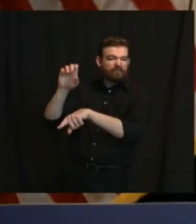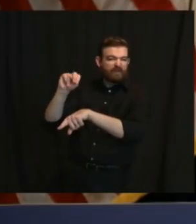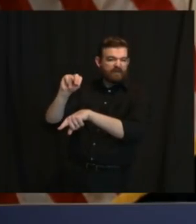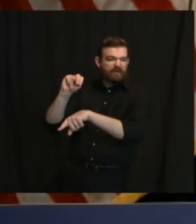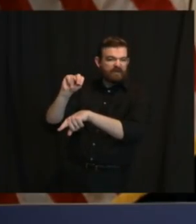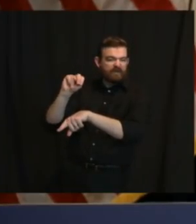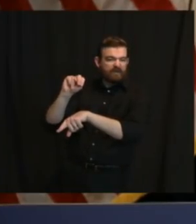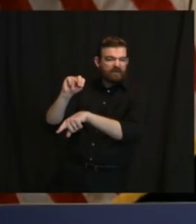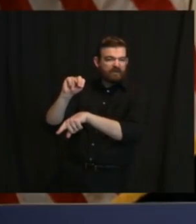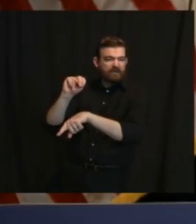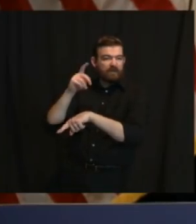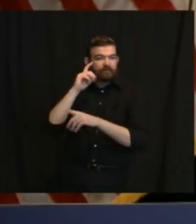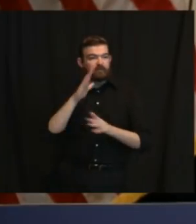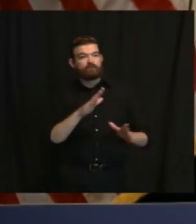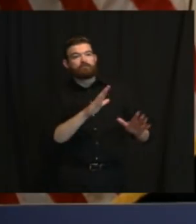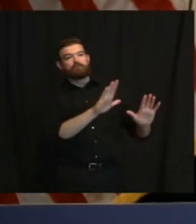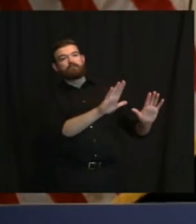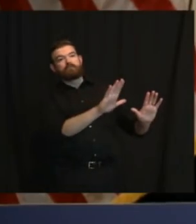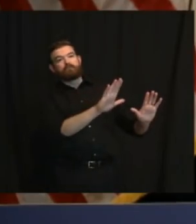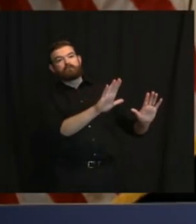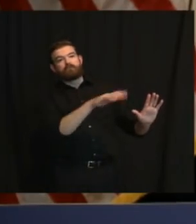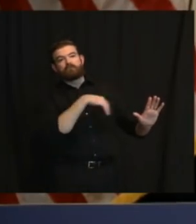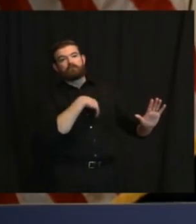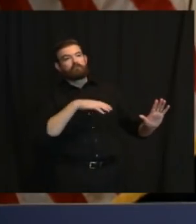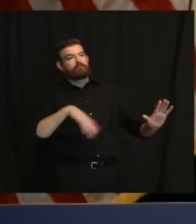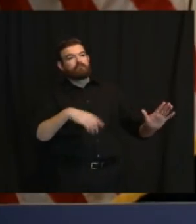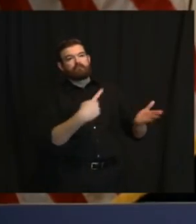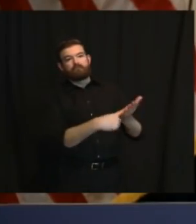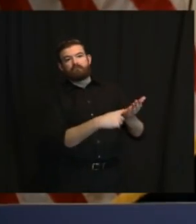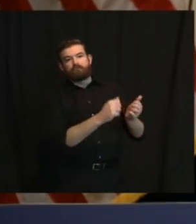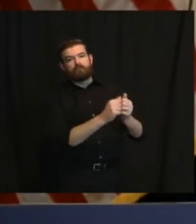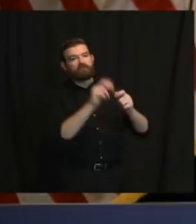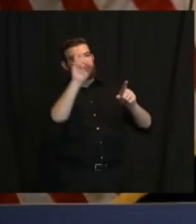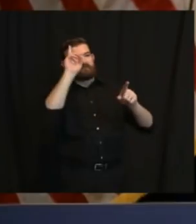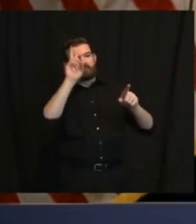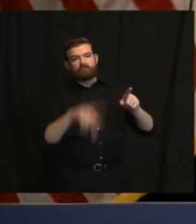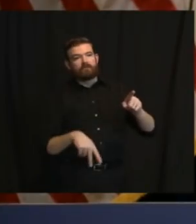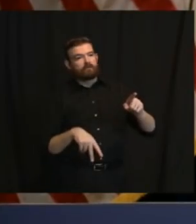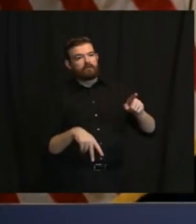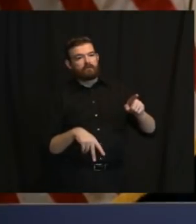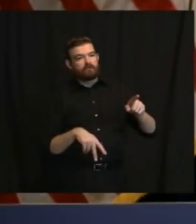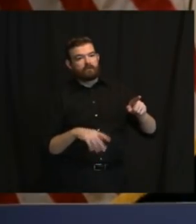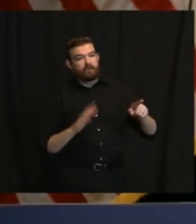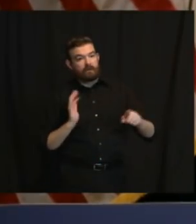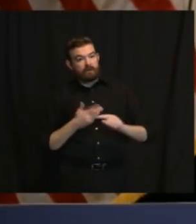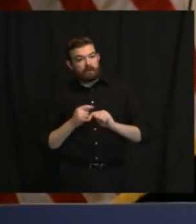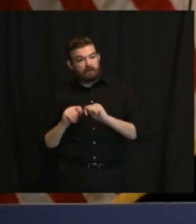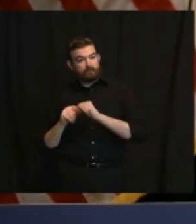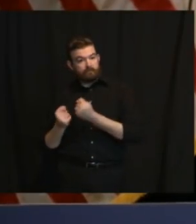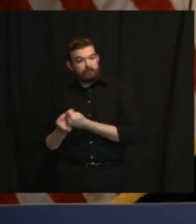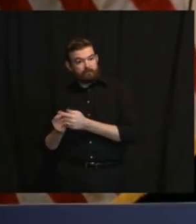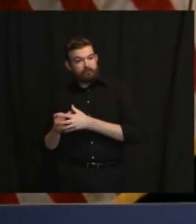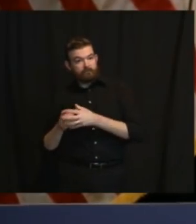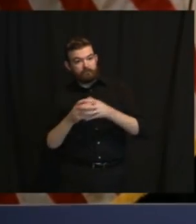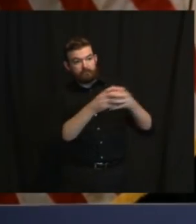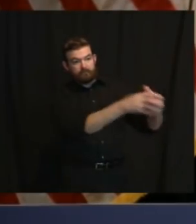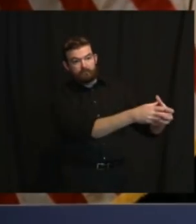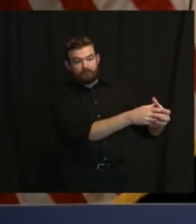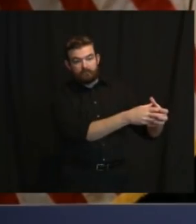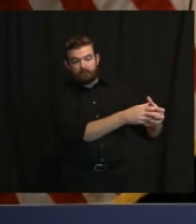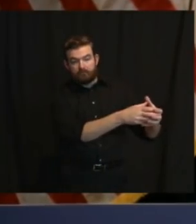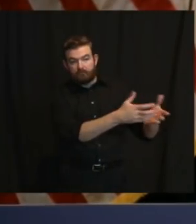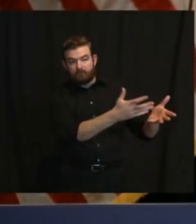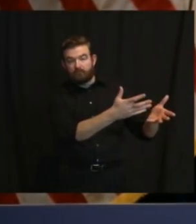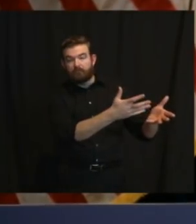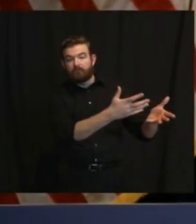trying to be rude, I have not spoken with the Vice President, although our teams are speaking regularly, and he and I just haven't gotten one scheduled, and I've got literally no insight